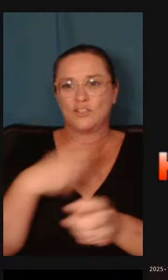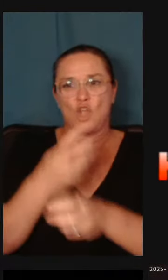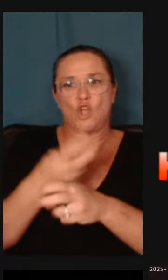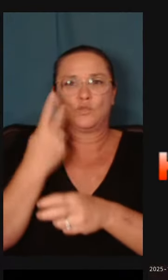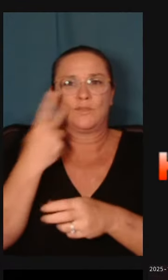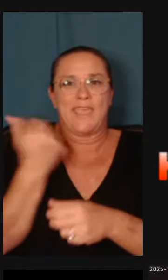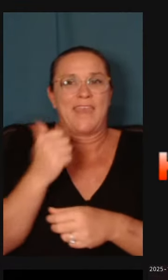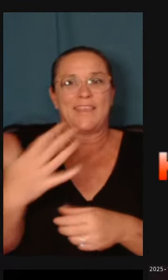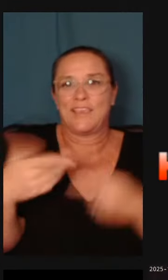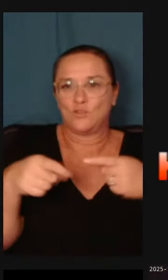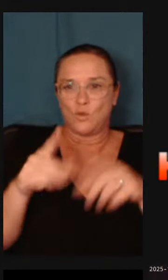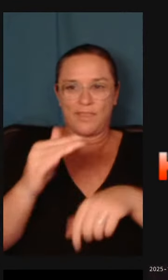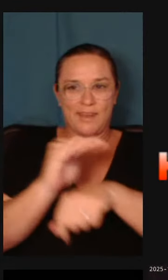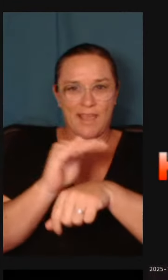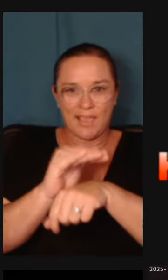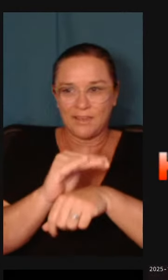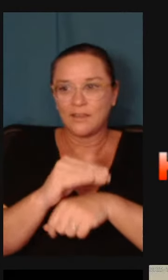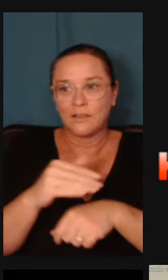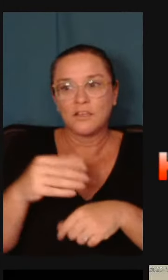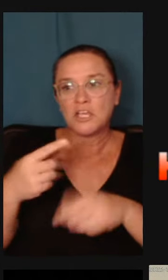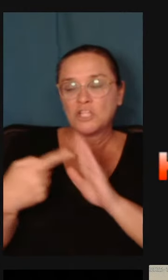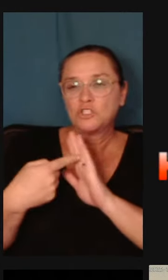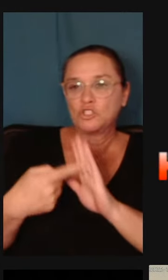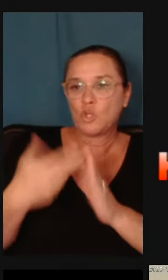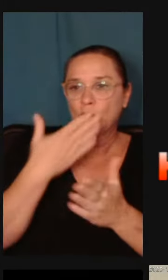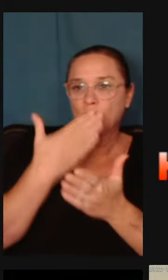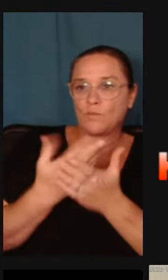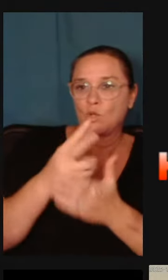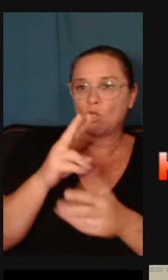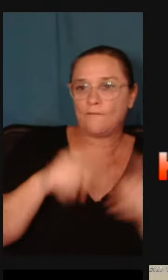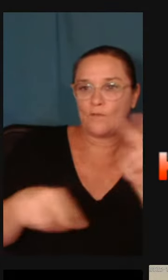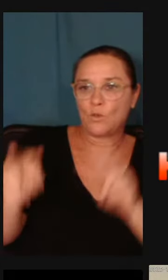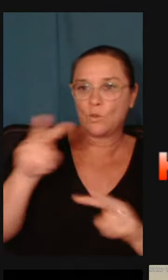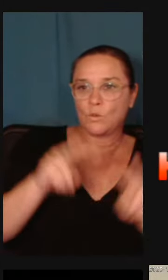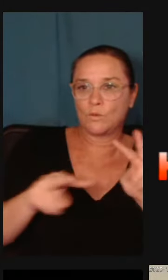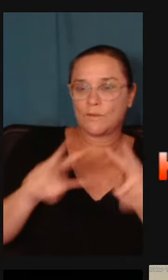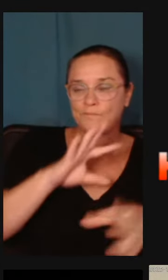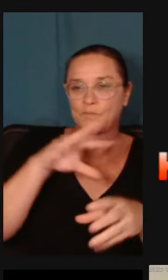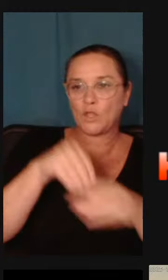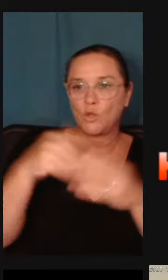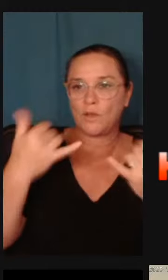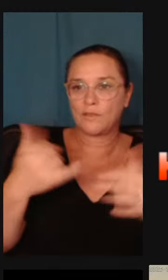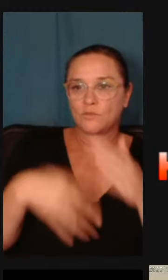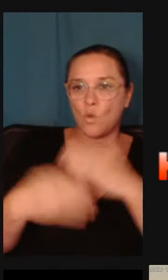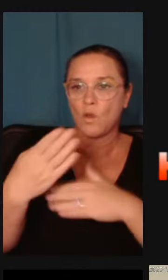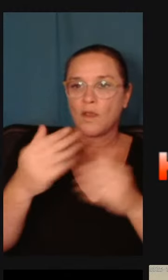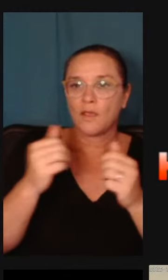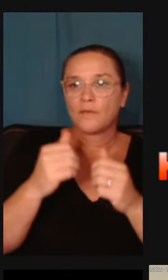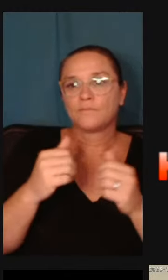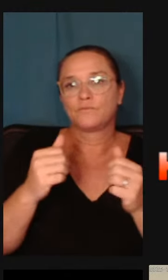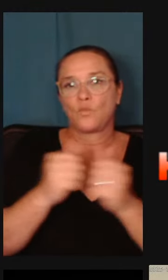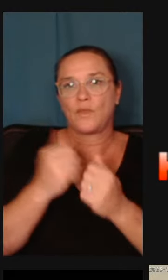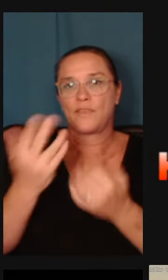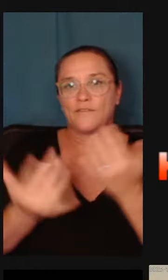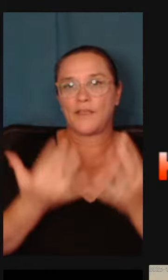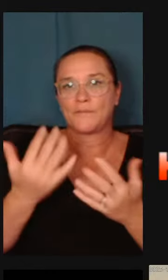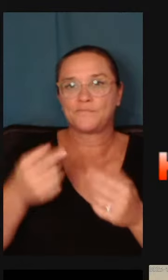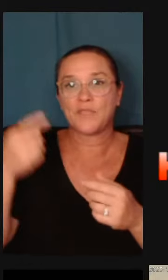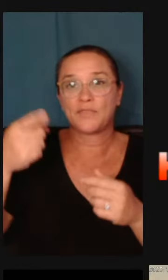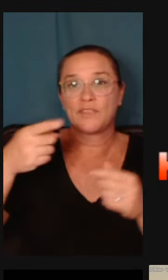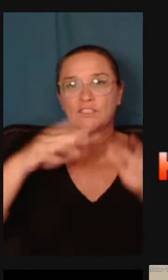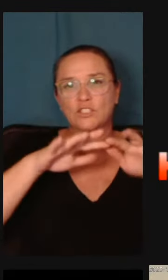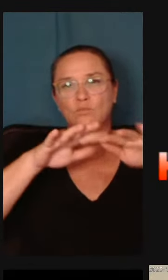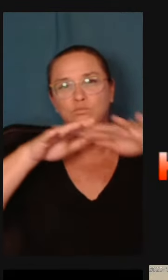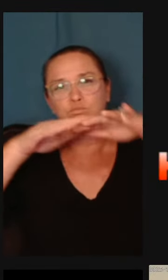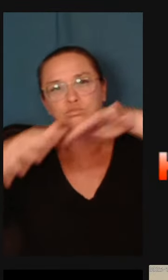night. It has been showing some pretty good views, including this morning with the flames. This is an avalanche that we caught right